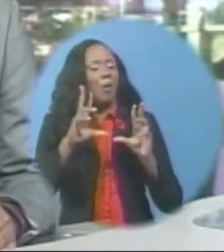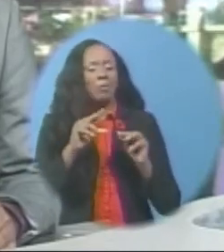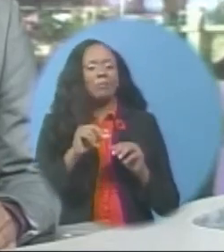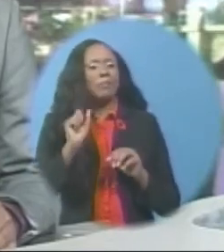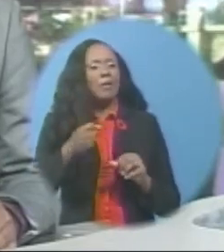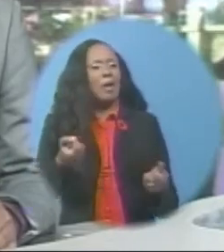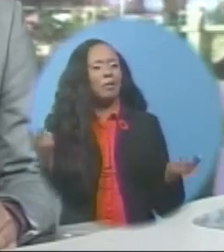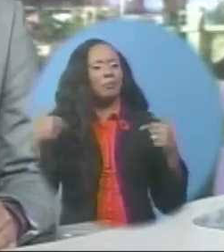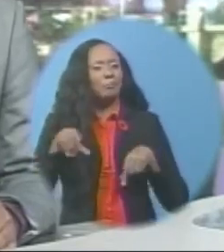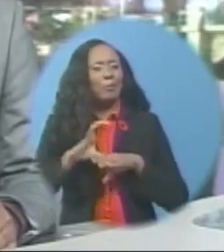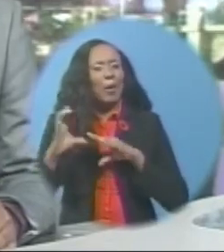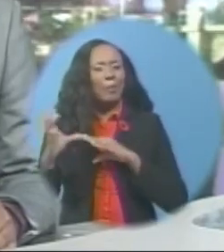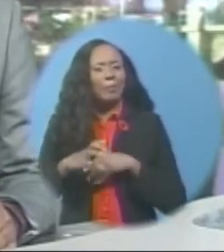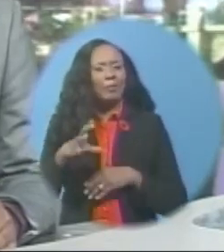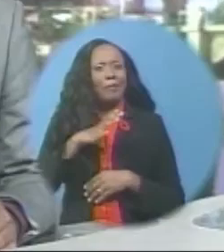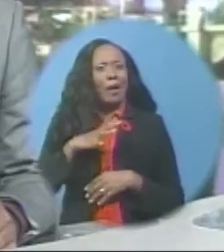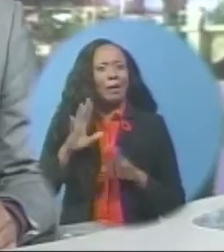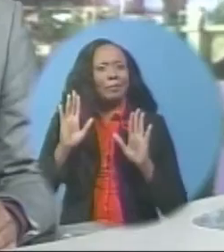need not be the case.